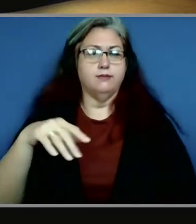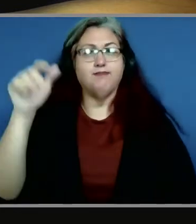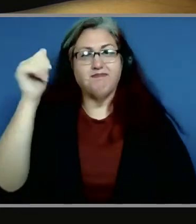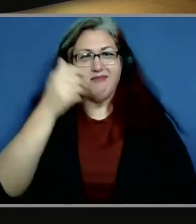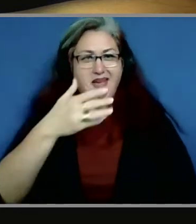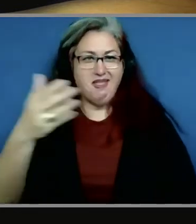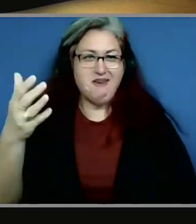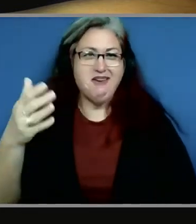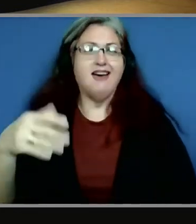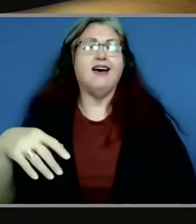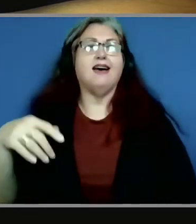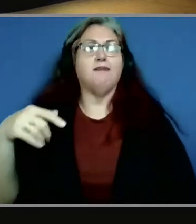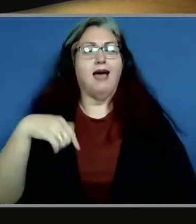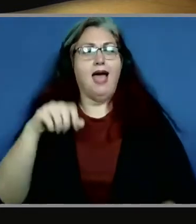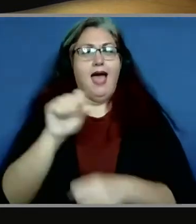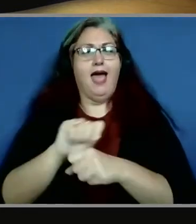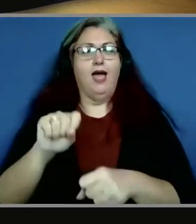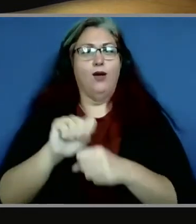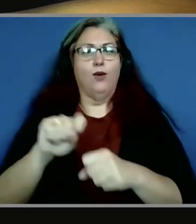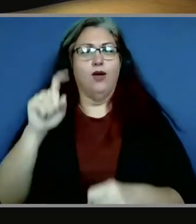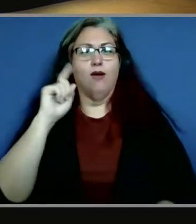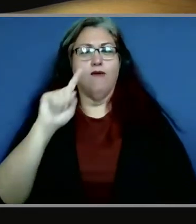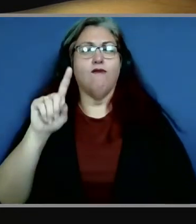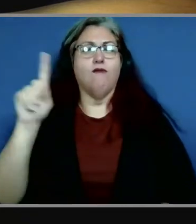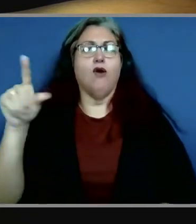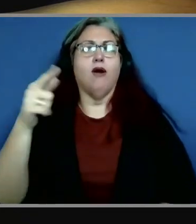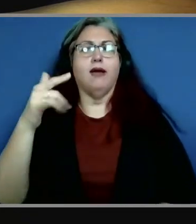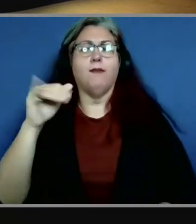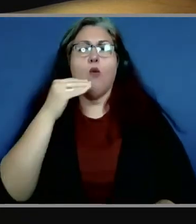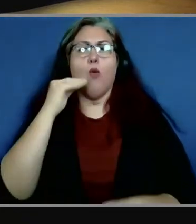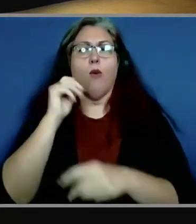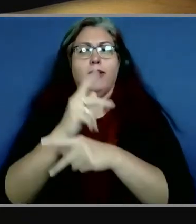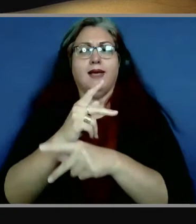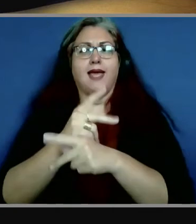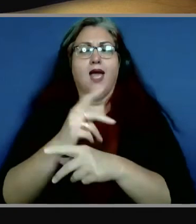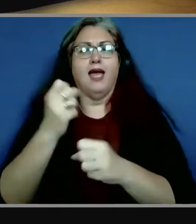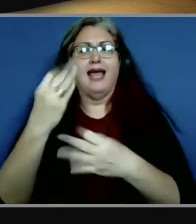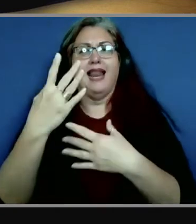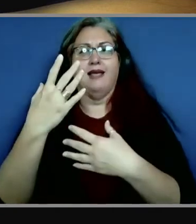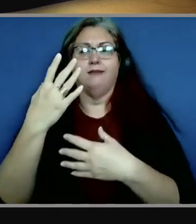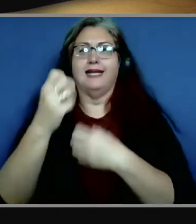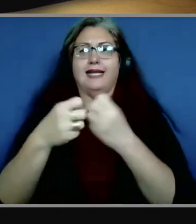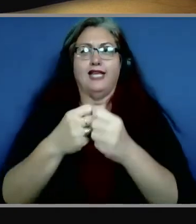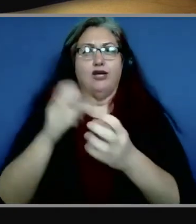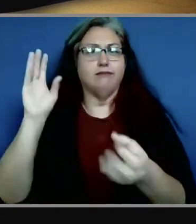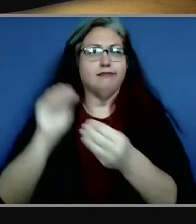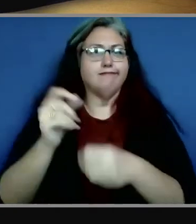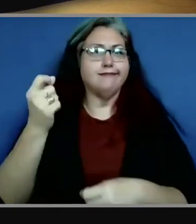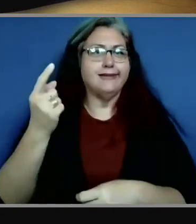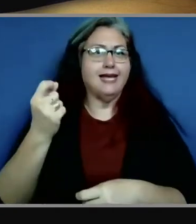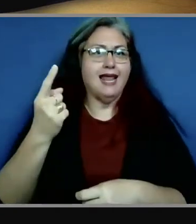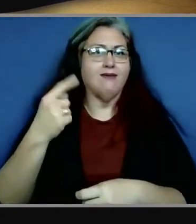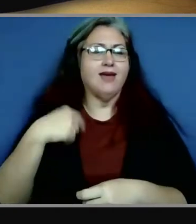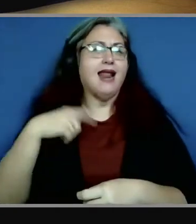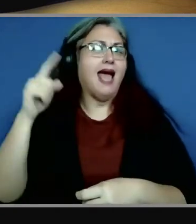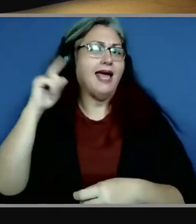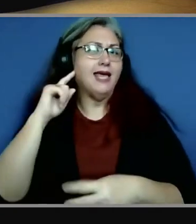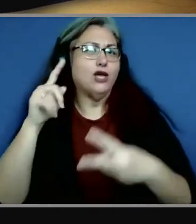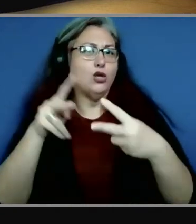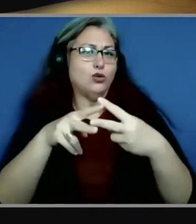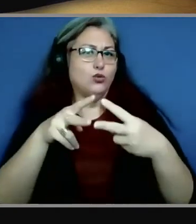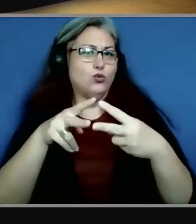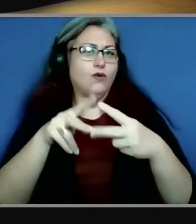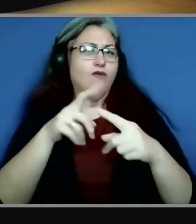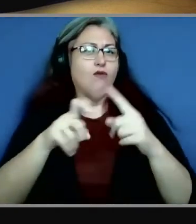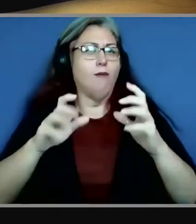Aloha. I worked for Gami Home Care for 11 years. There's two things that I've heard from clients. That